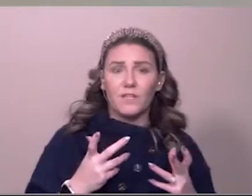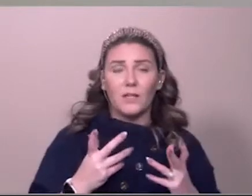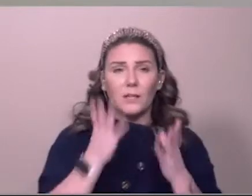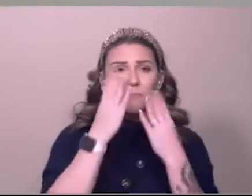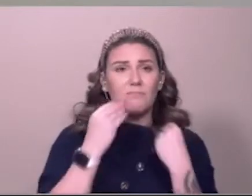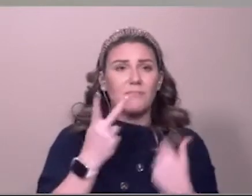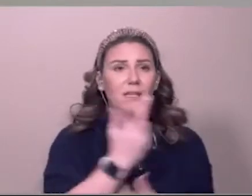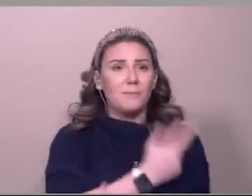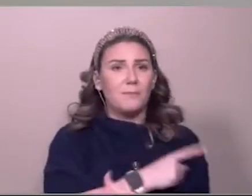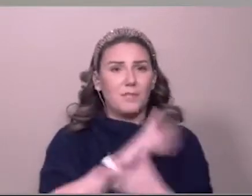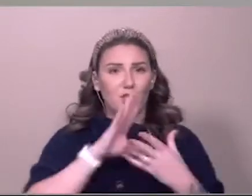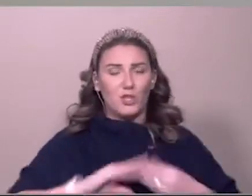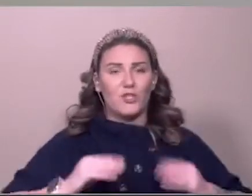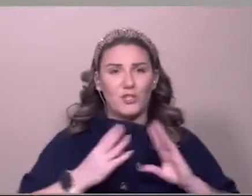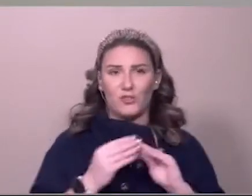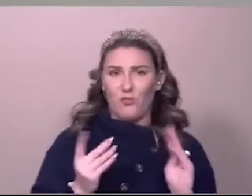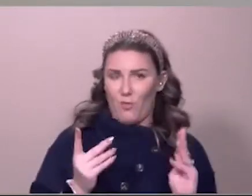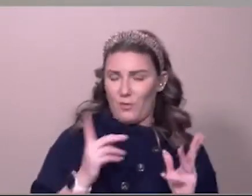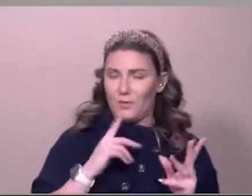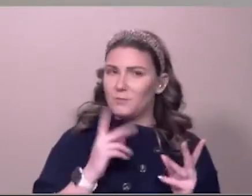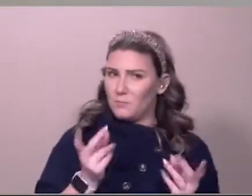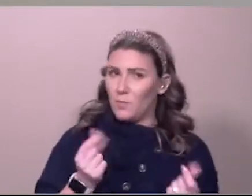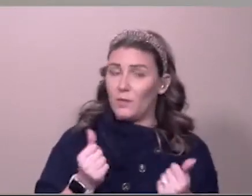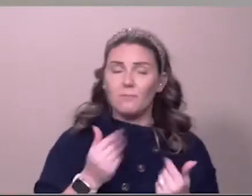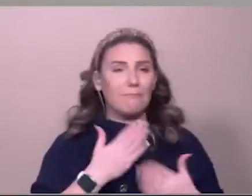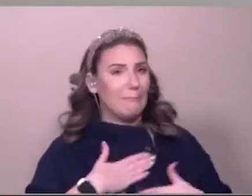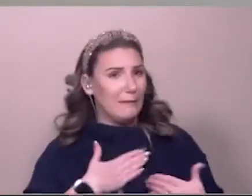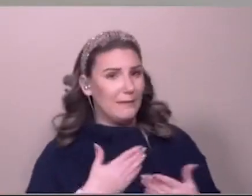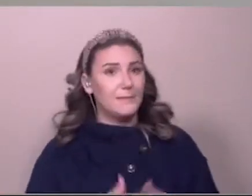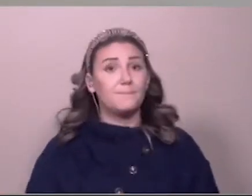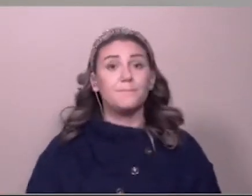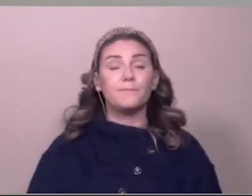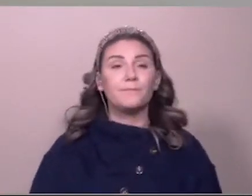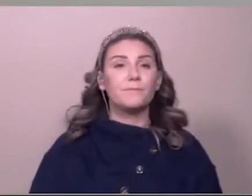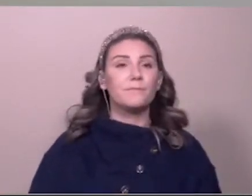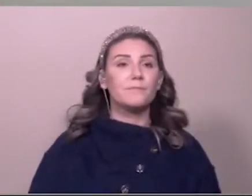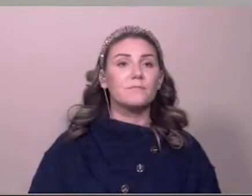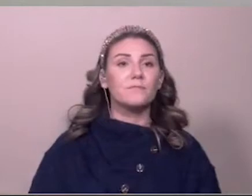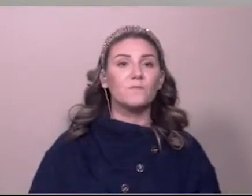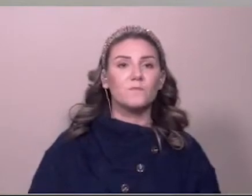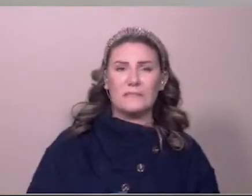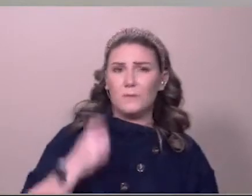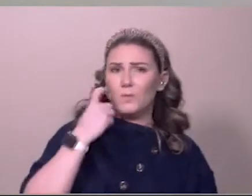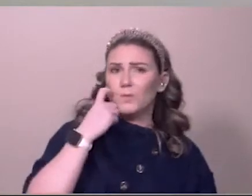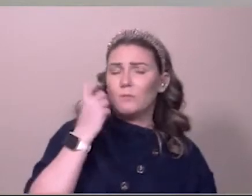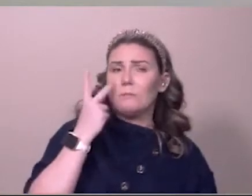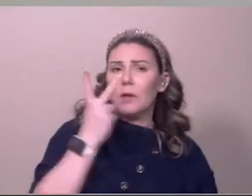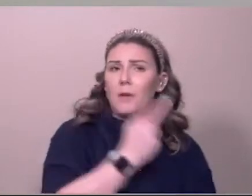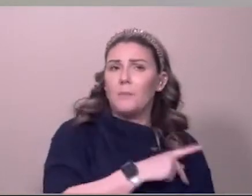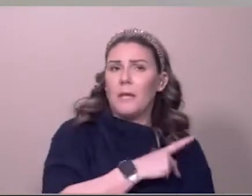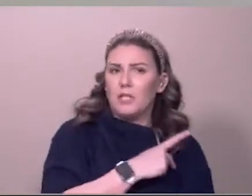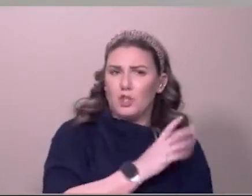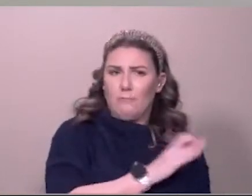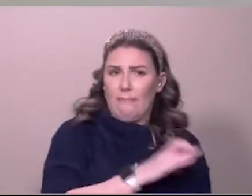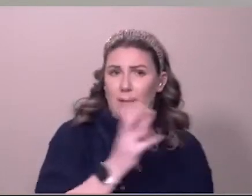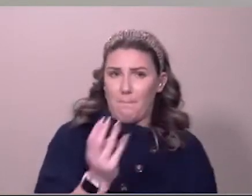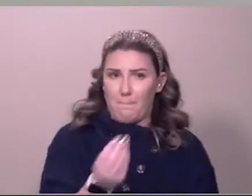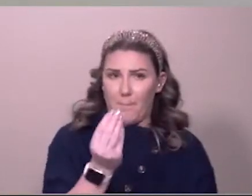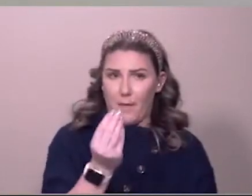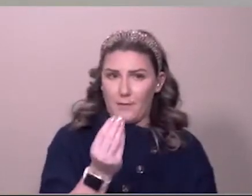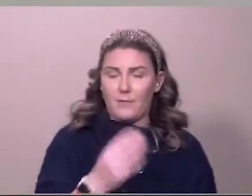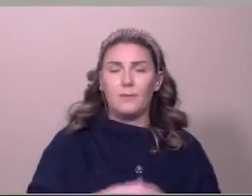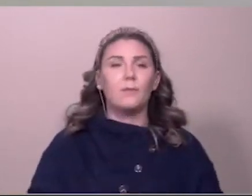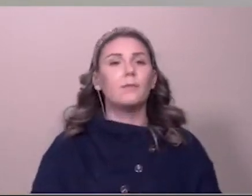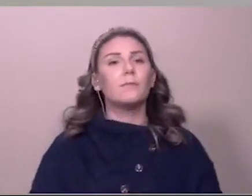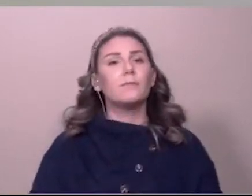really quickly. Please. In that I was just seeing a patient in clinic on Monday, and she said